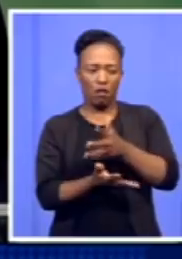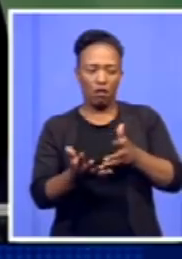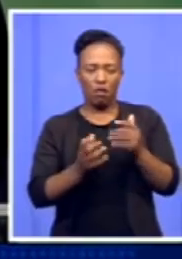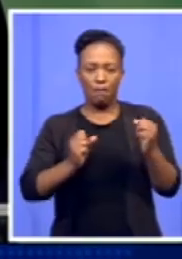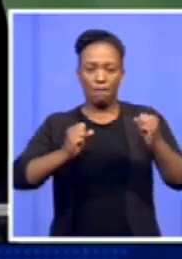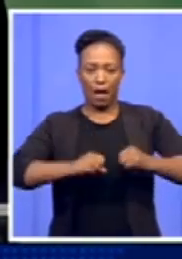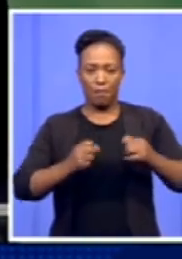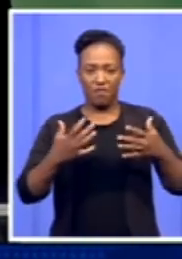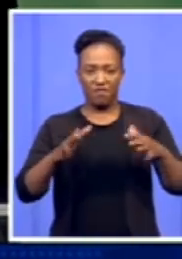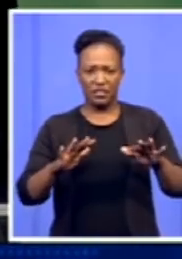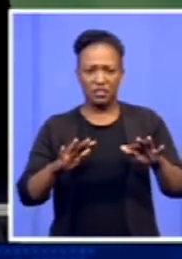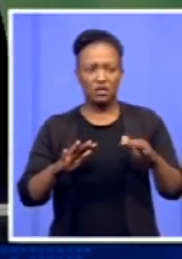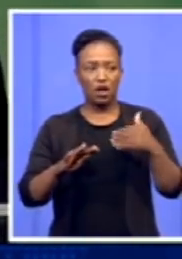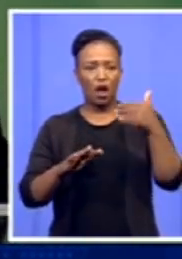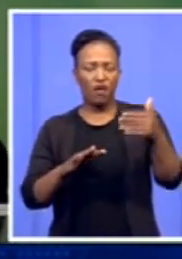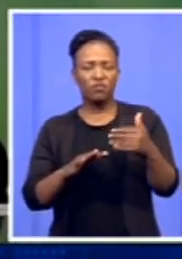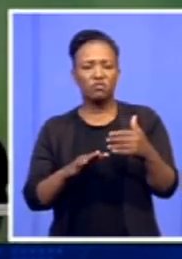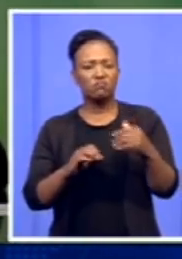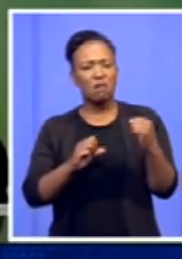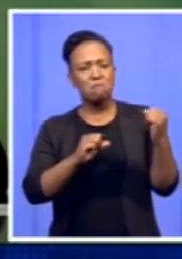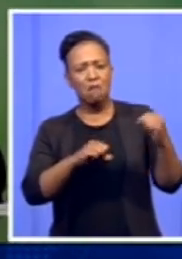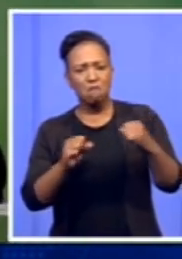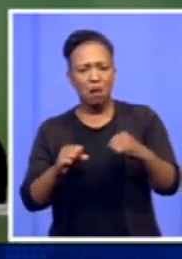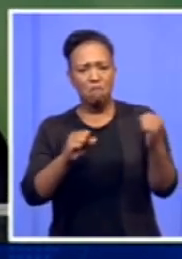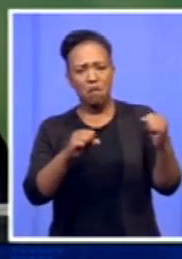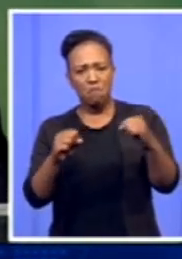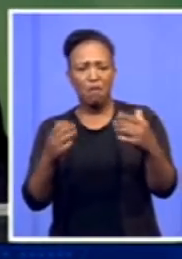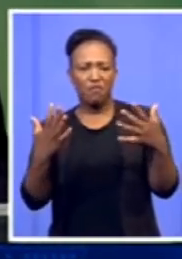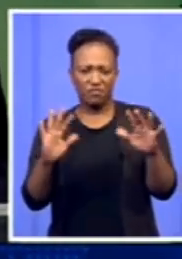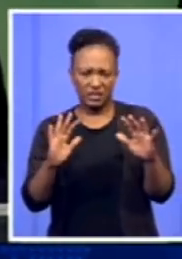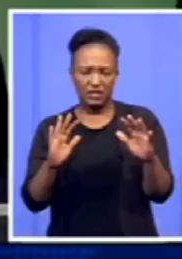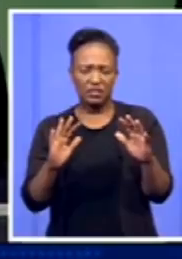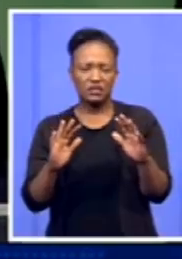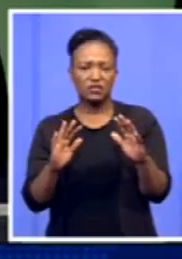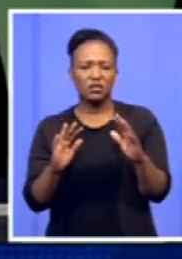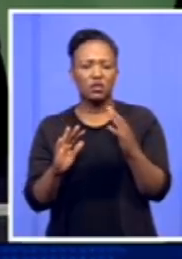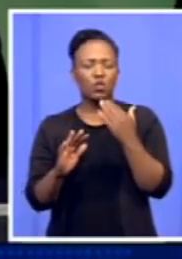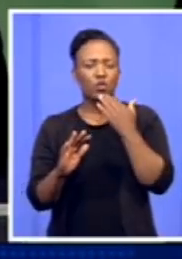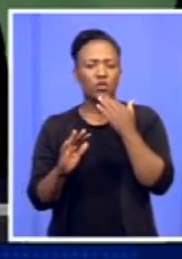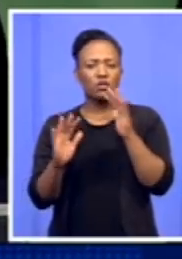and conventions with leaders, with world leaders.